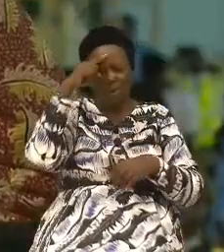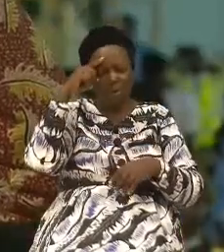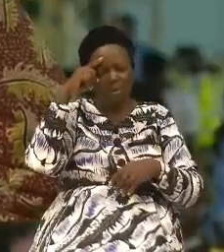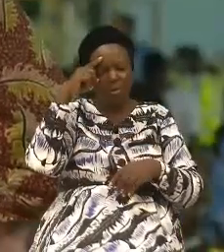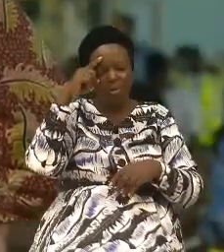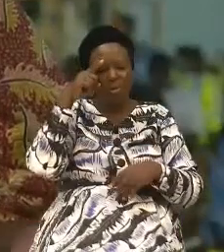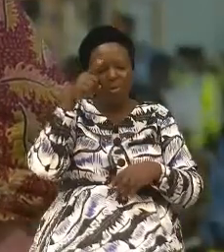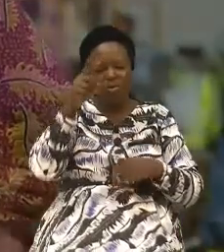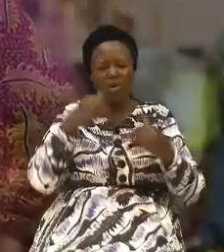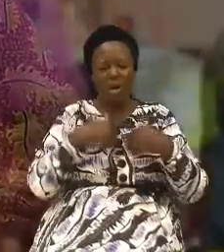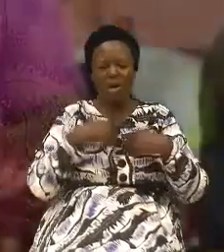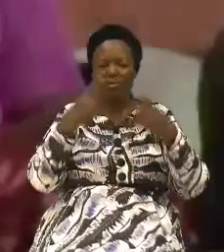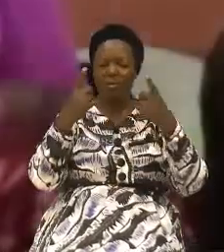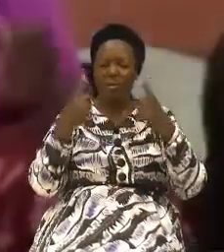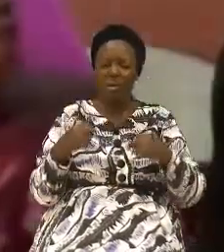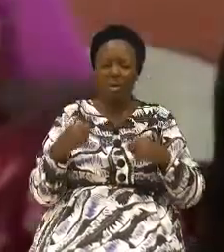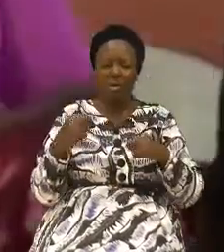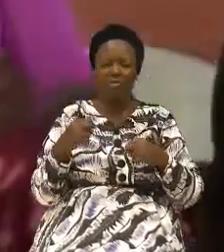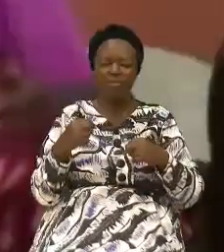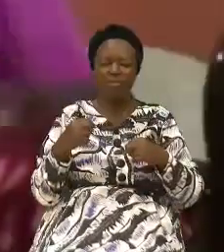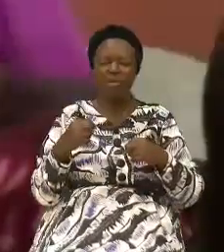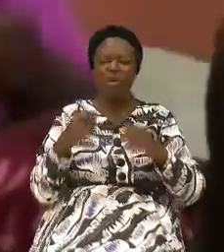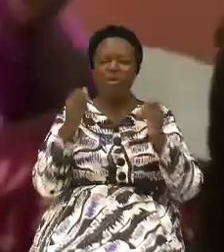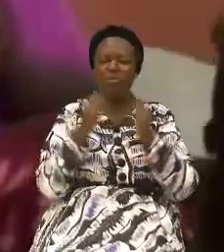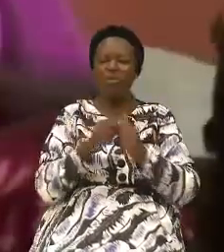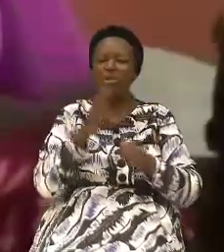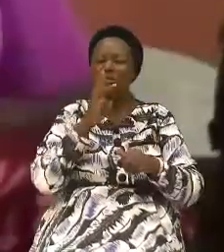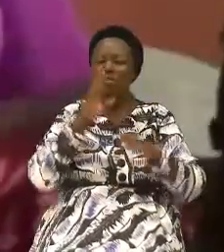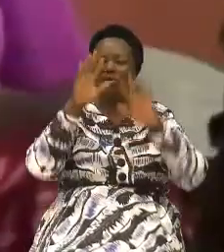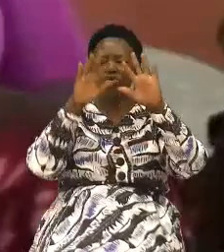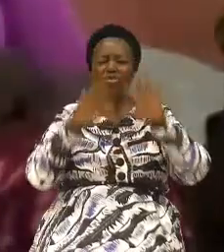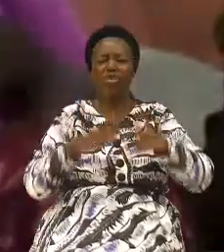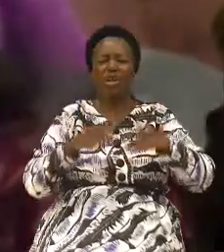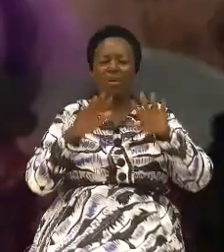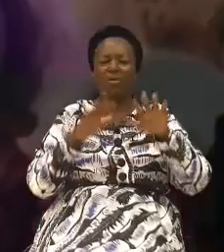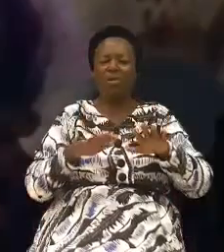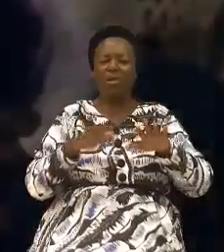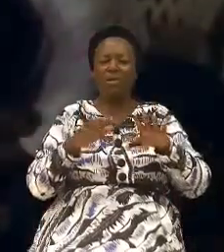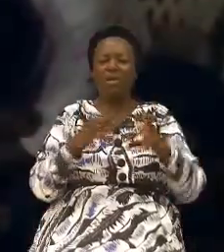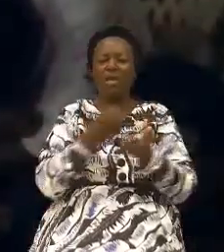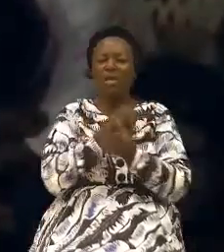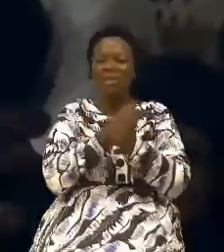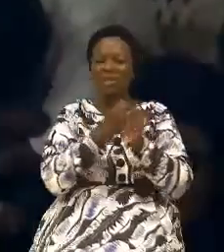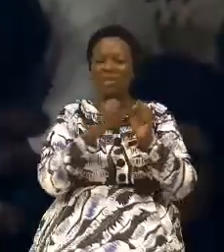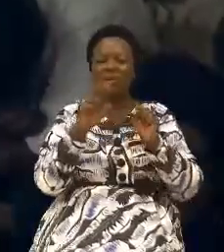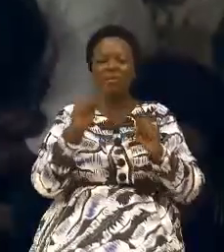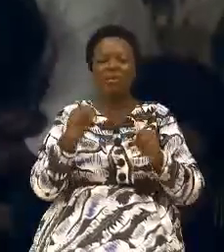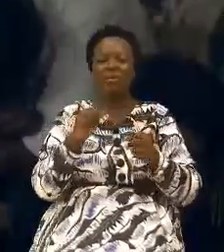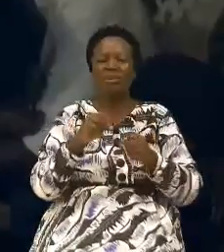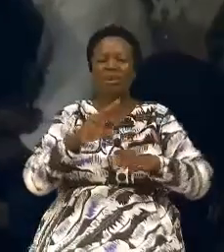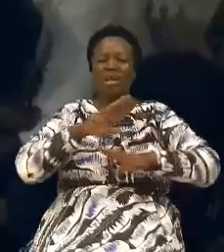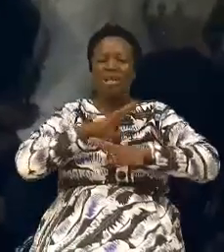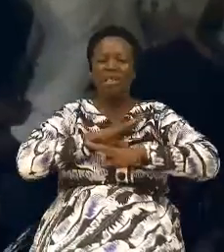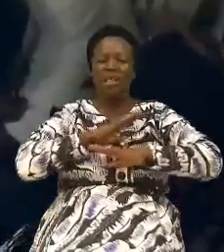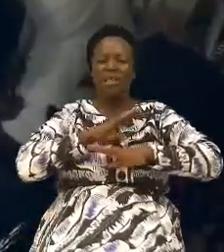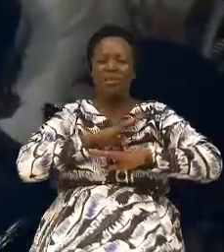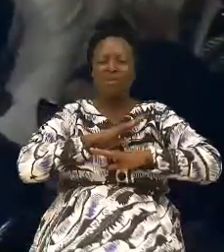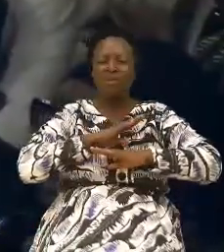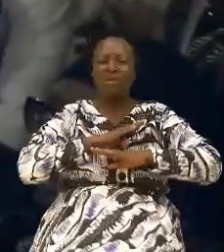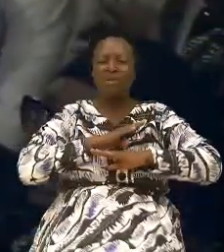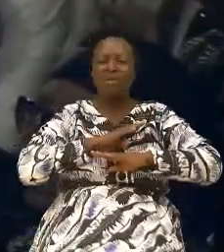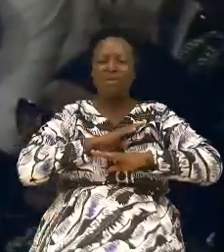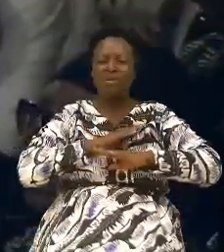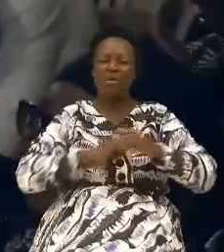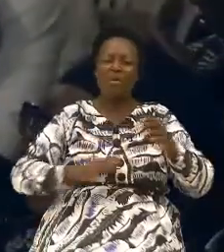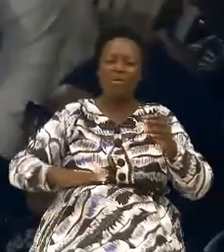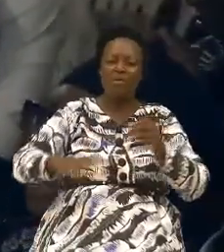have come with showers, salvation, satisfaction,